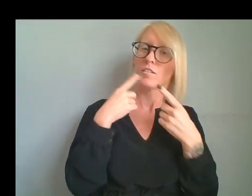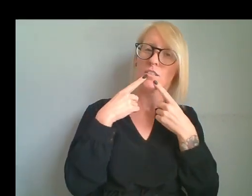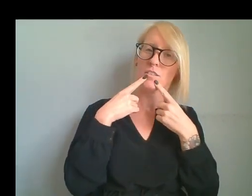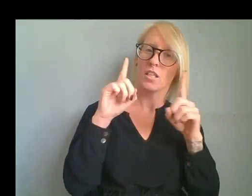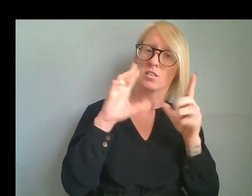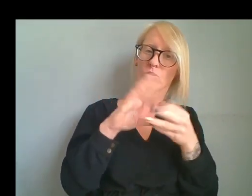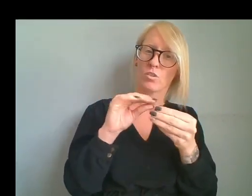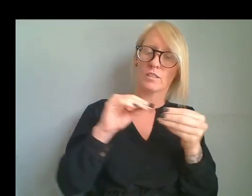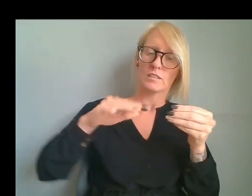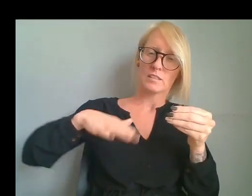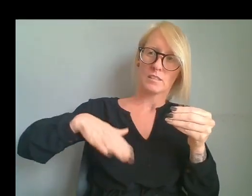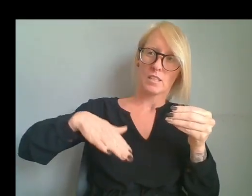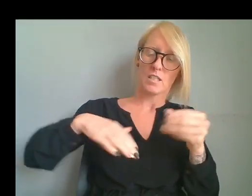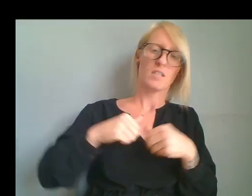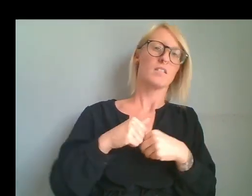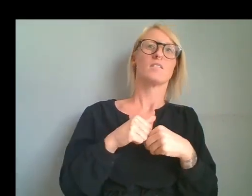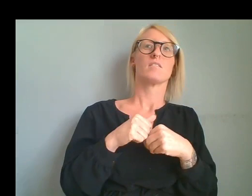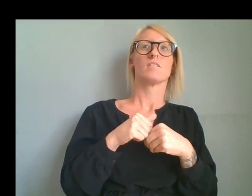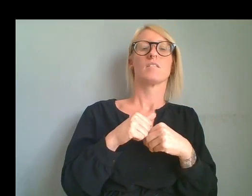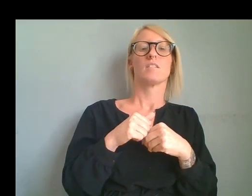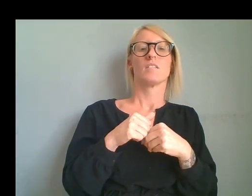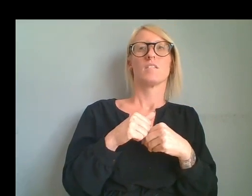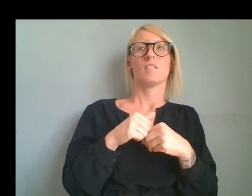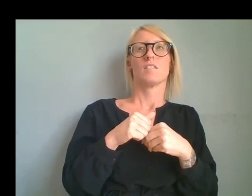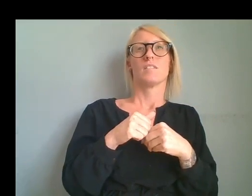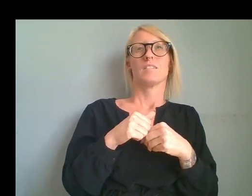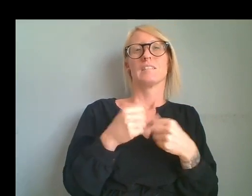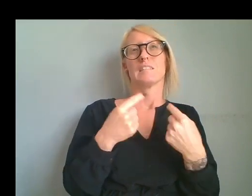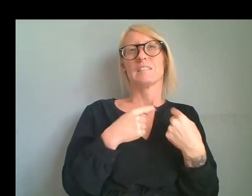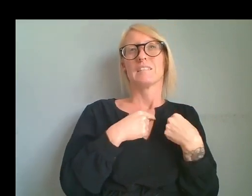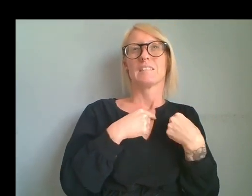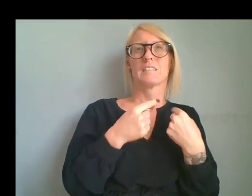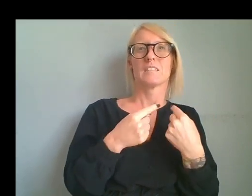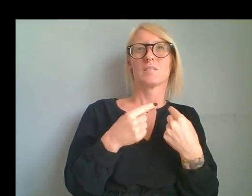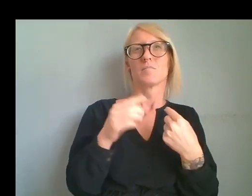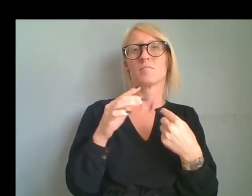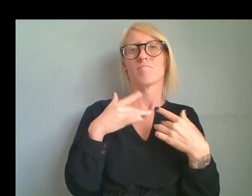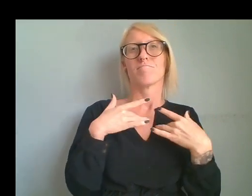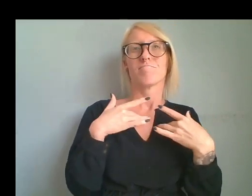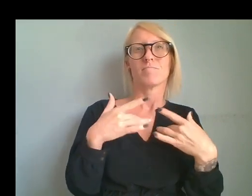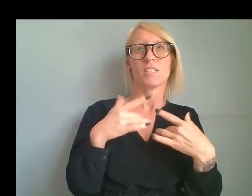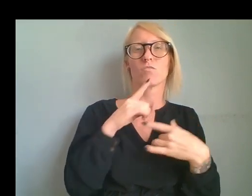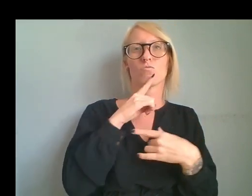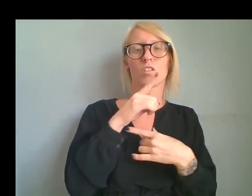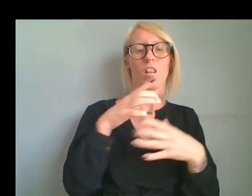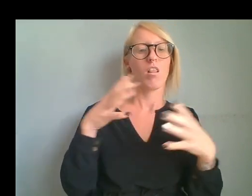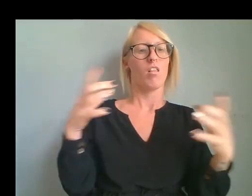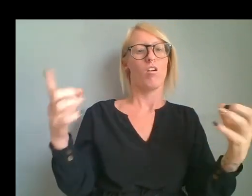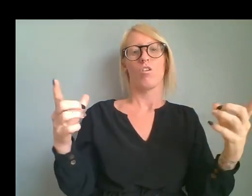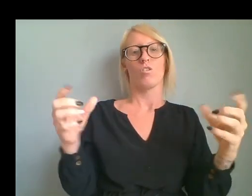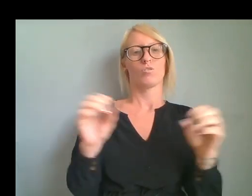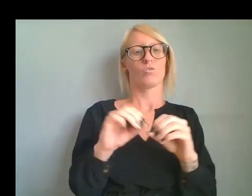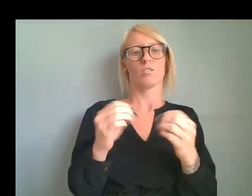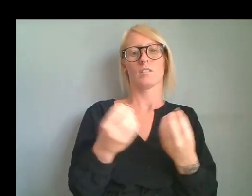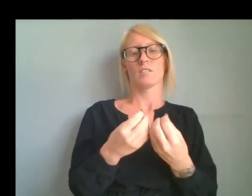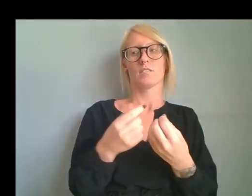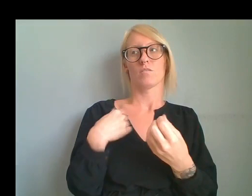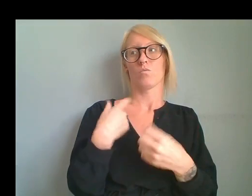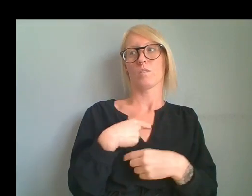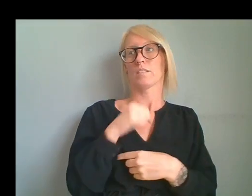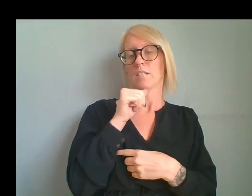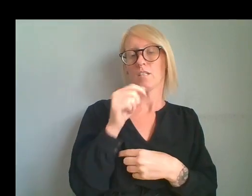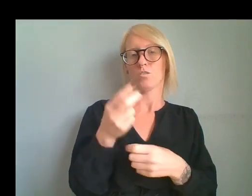It seems to be more of like the real big national well-known organizations. So we haven't used that feature.